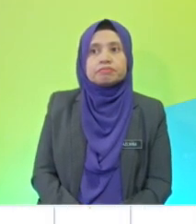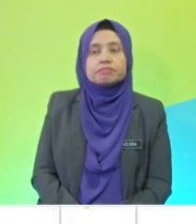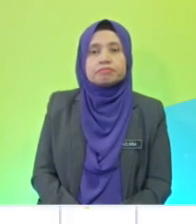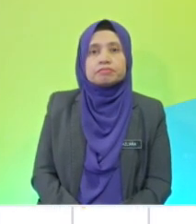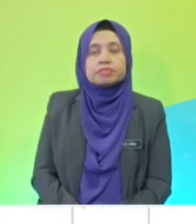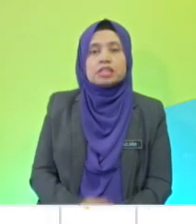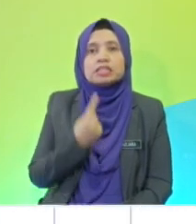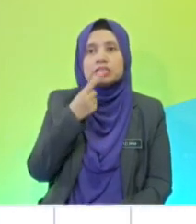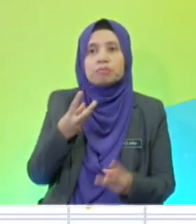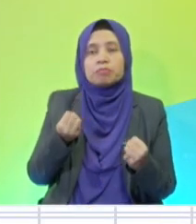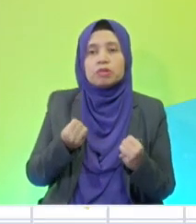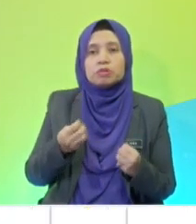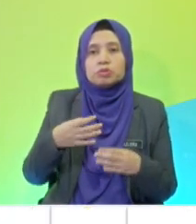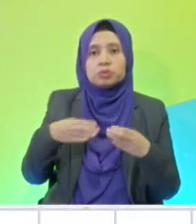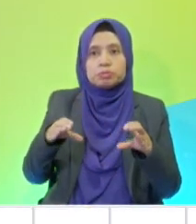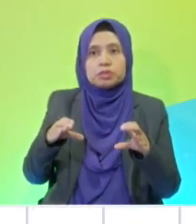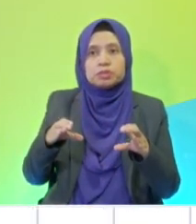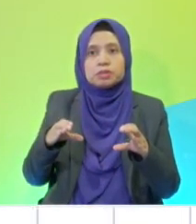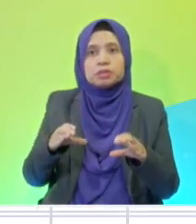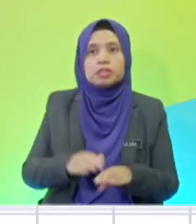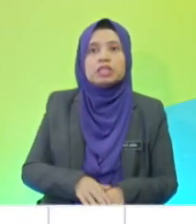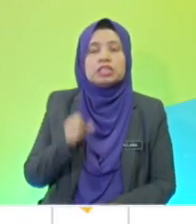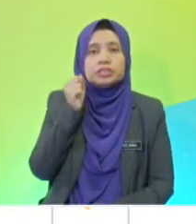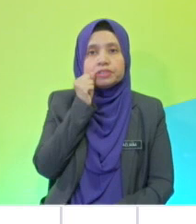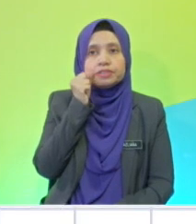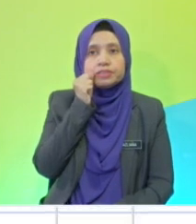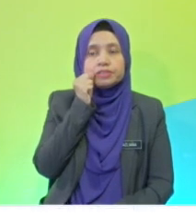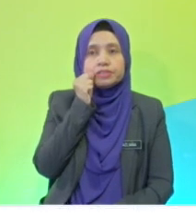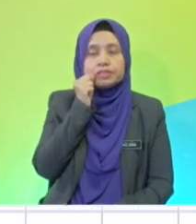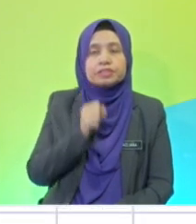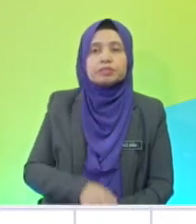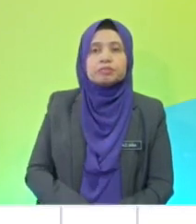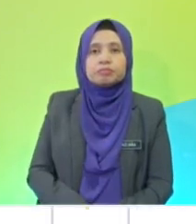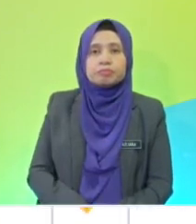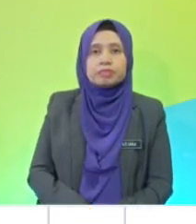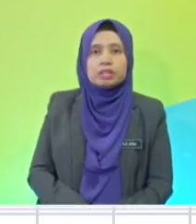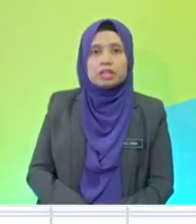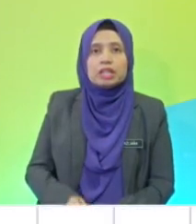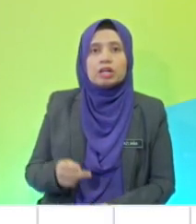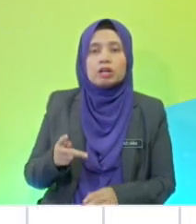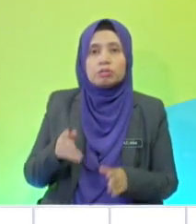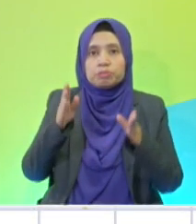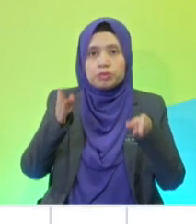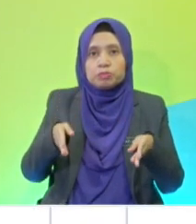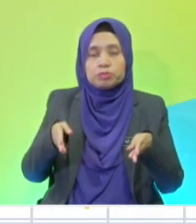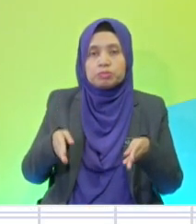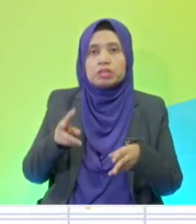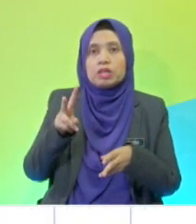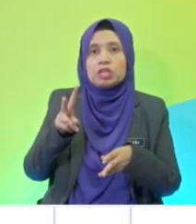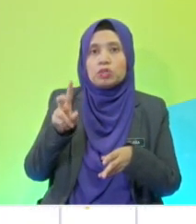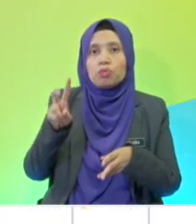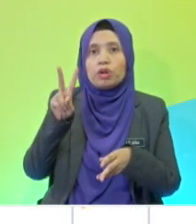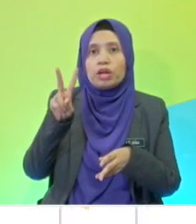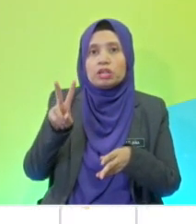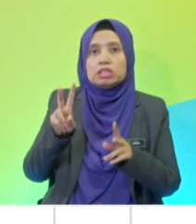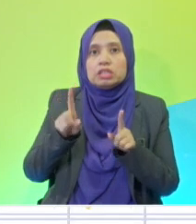Someone like to try? Shahira. The pupils will work in pairs. Okay, the pupils will work in pairs. Yeah, that's right. The pupils